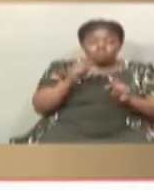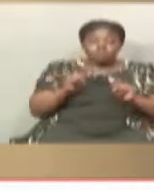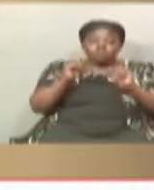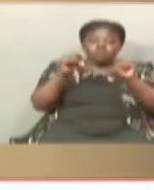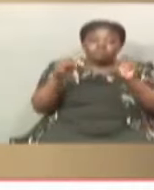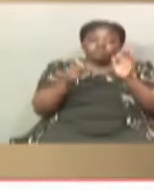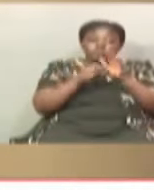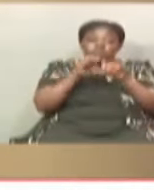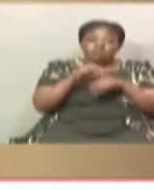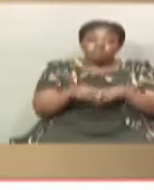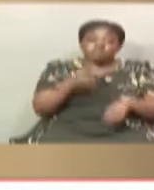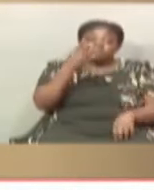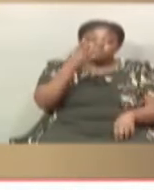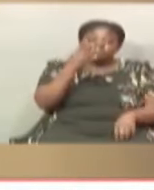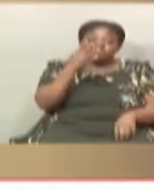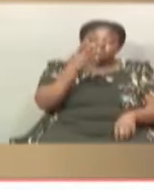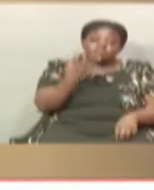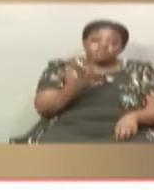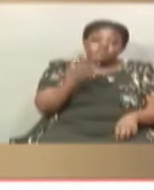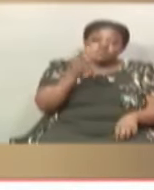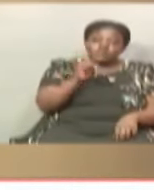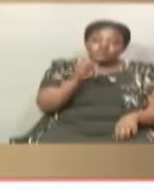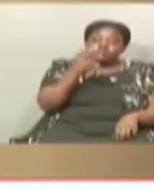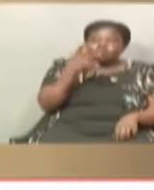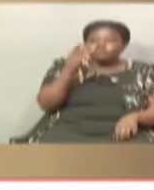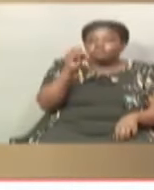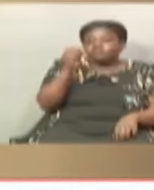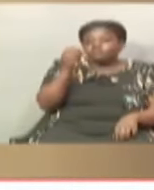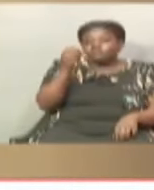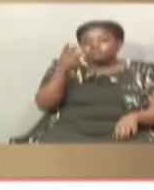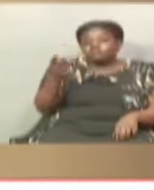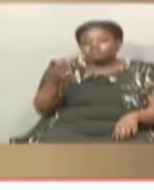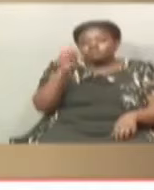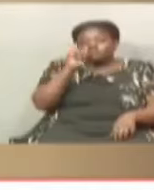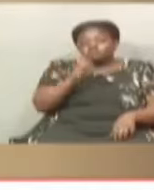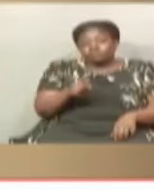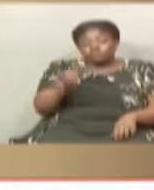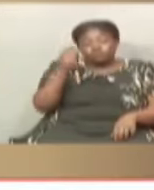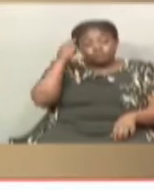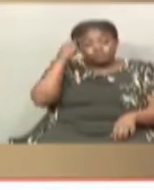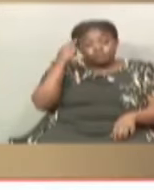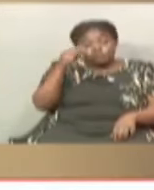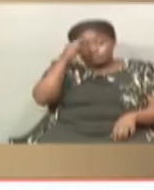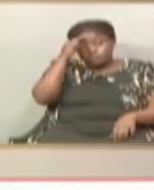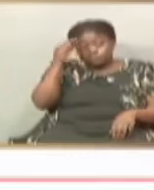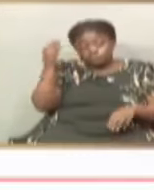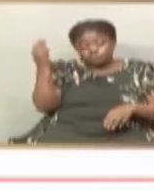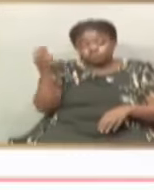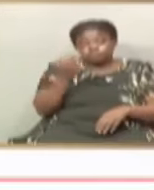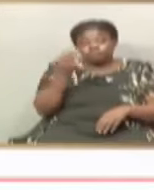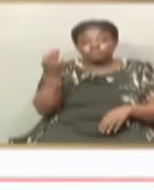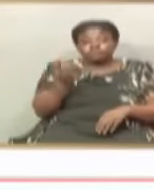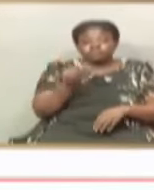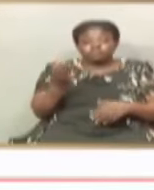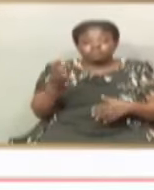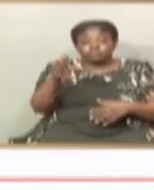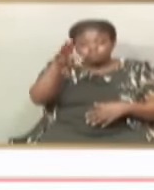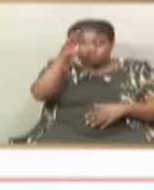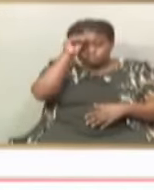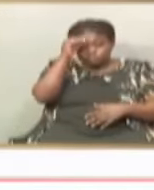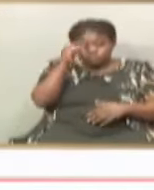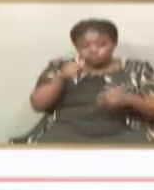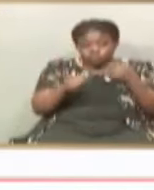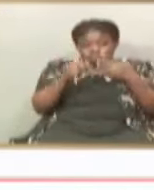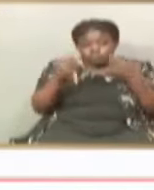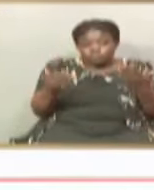about 40 or 50% of them come for the aspect of training. I could be right there also. Which